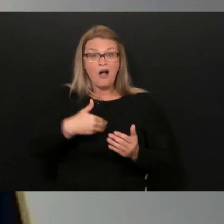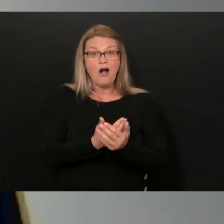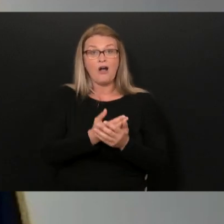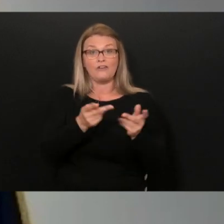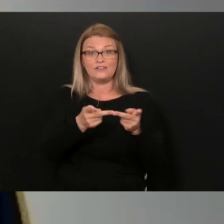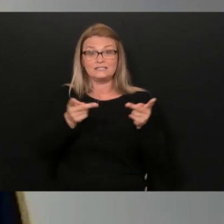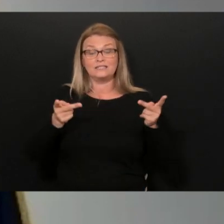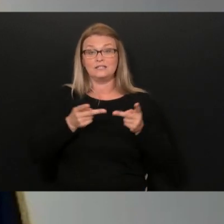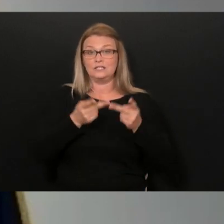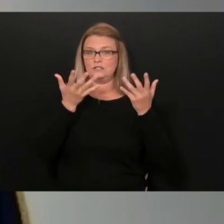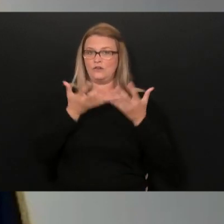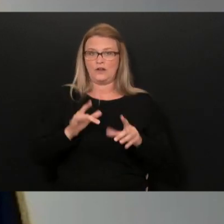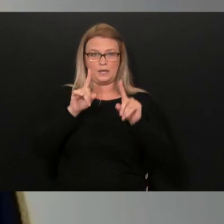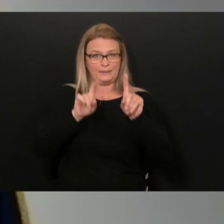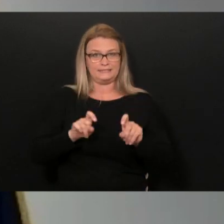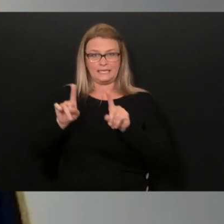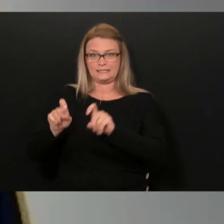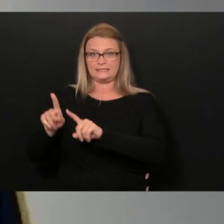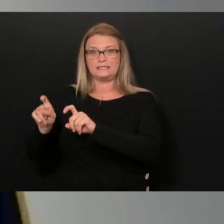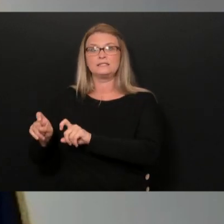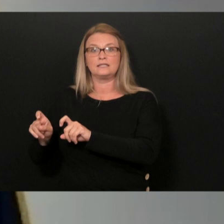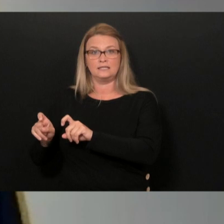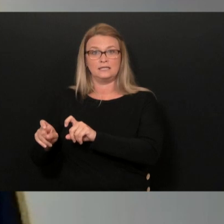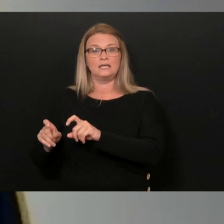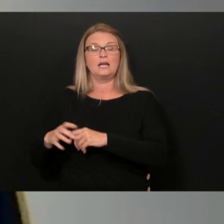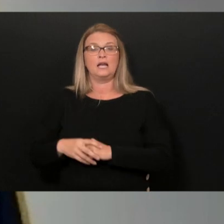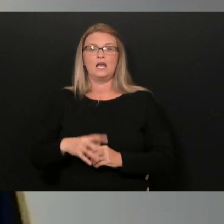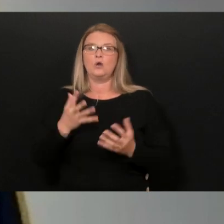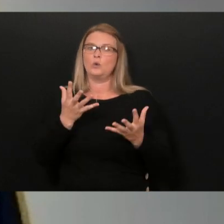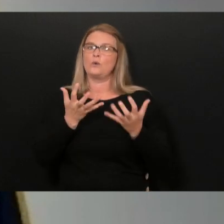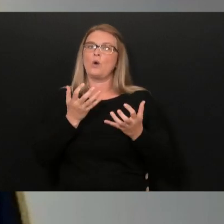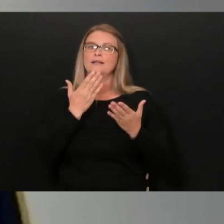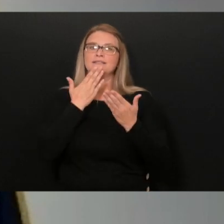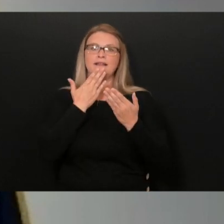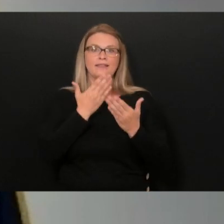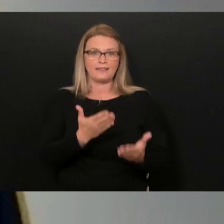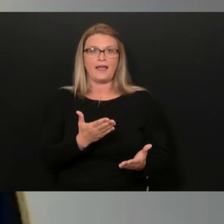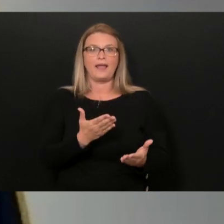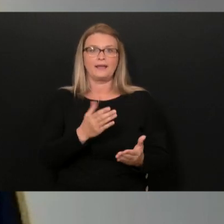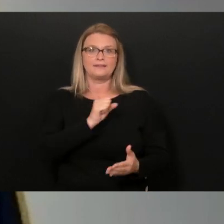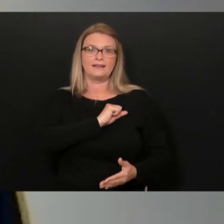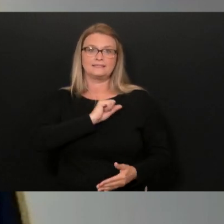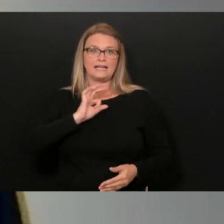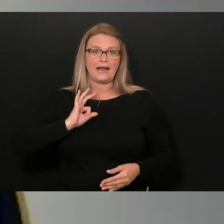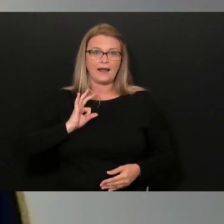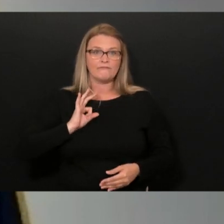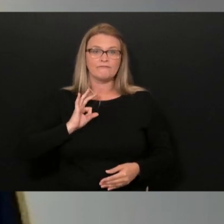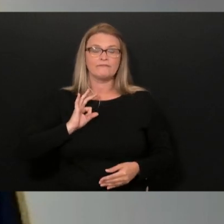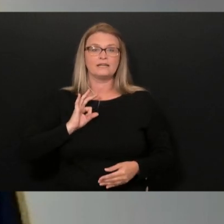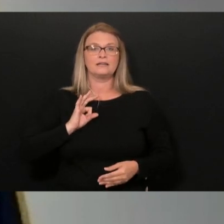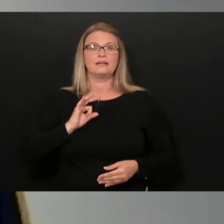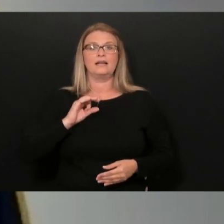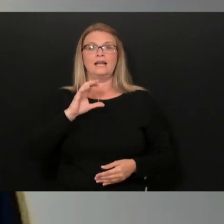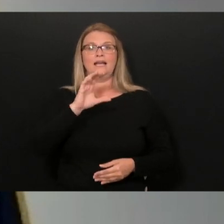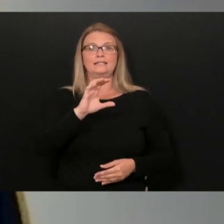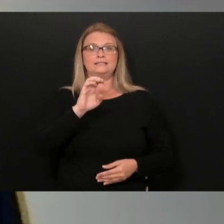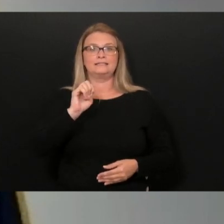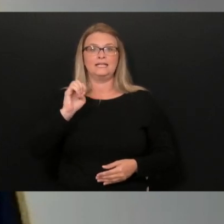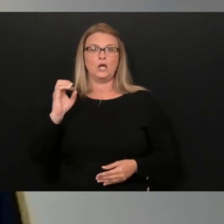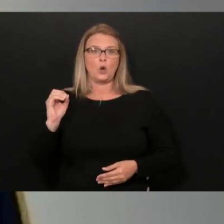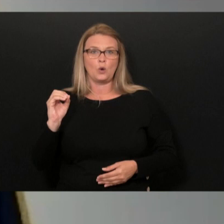been tested. And we certainly want to thank the staff, the CEOs,